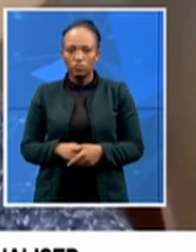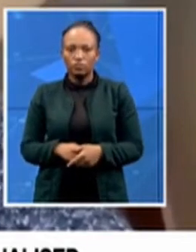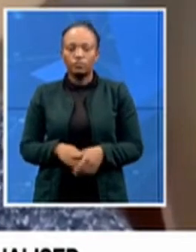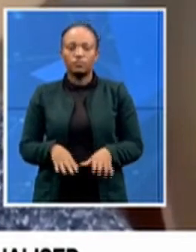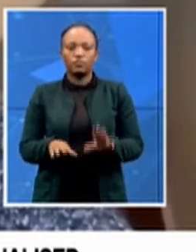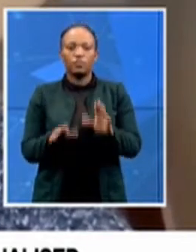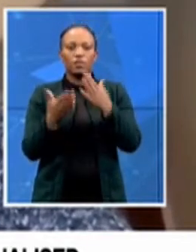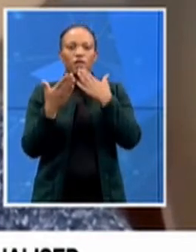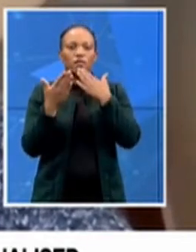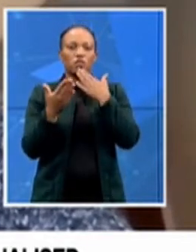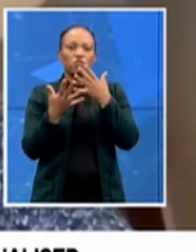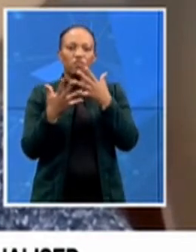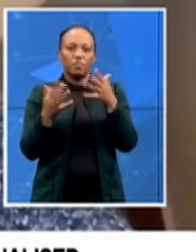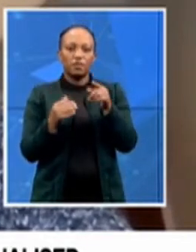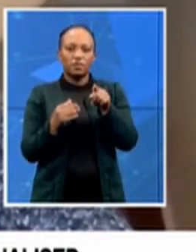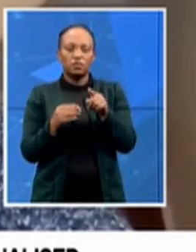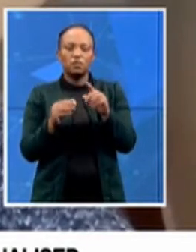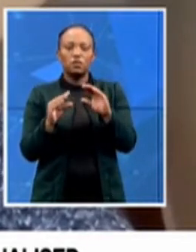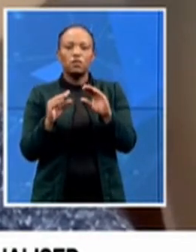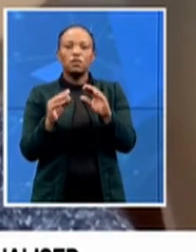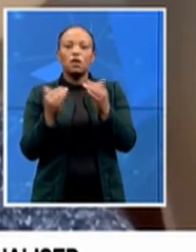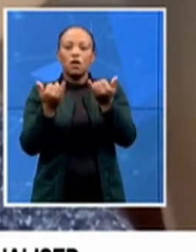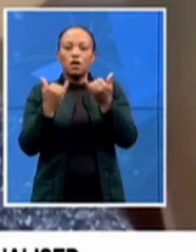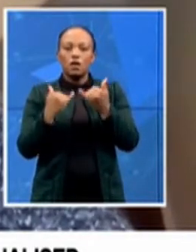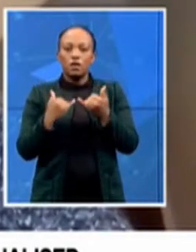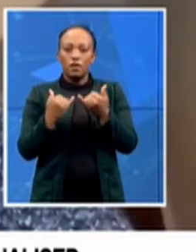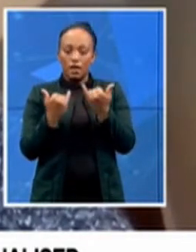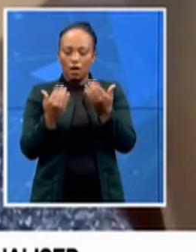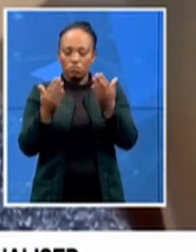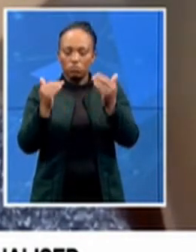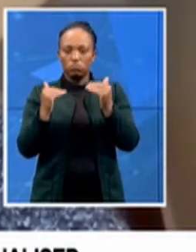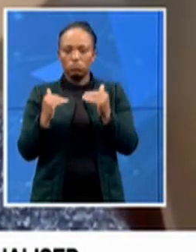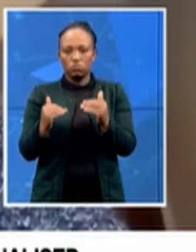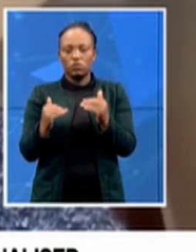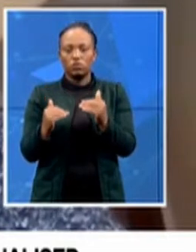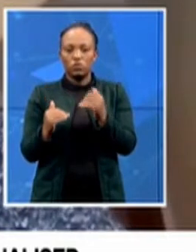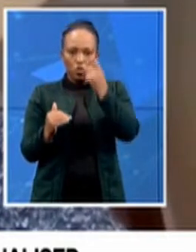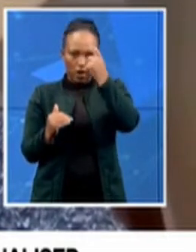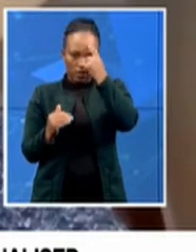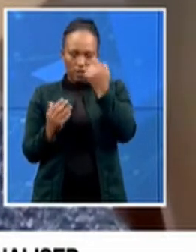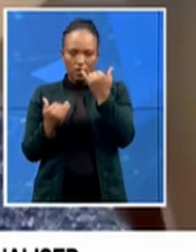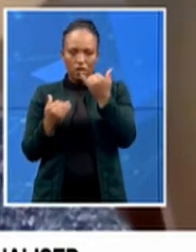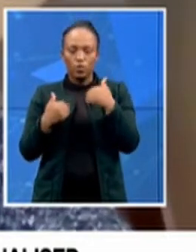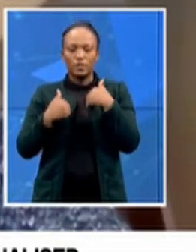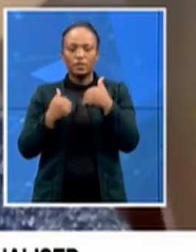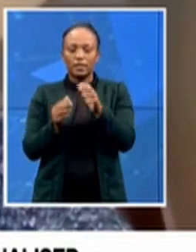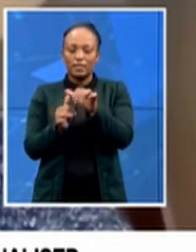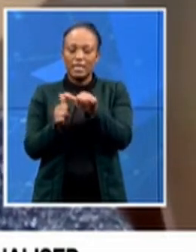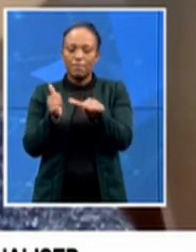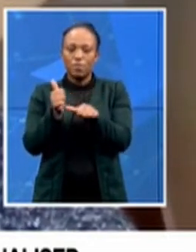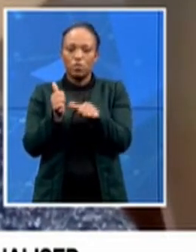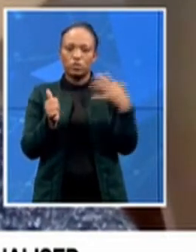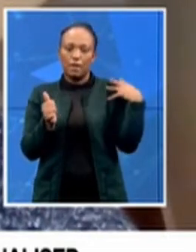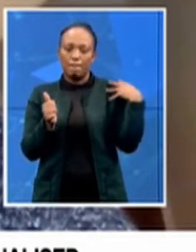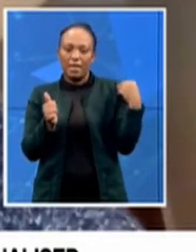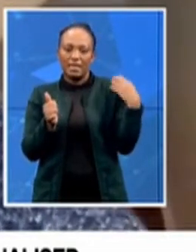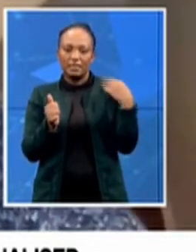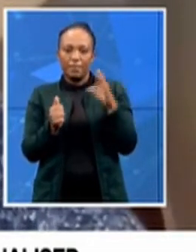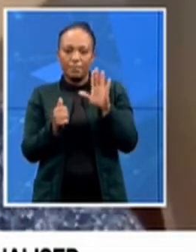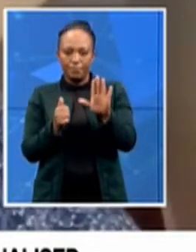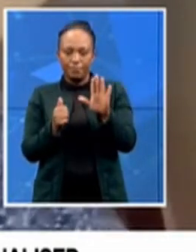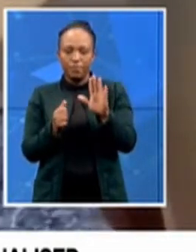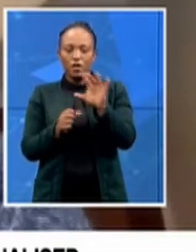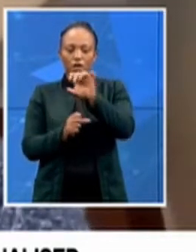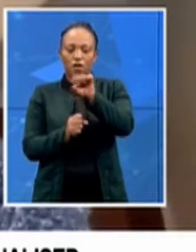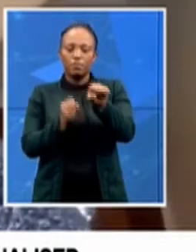So I think let's start with the Deputy Minister closing out. Deputy Minister, and then we will